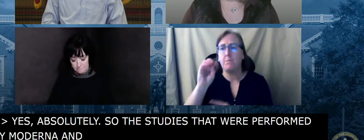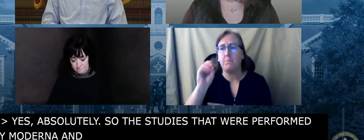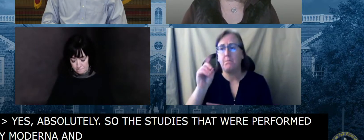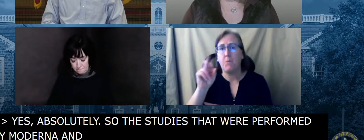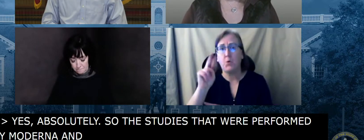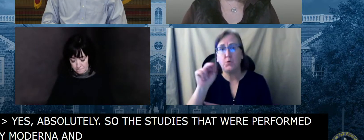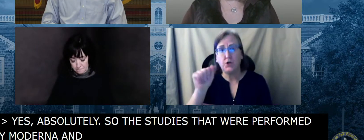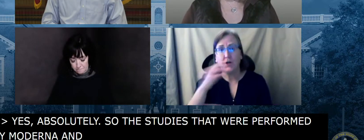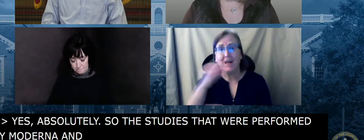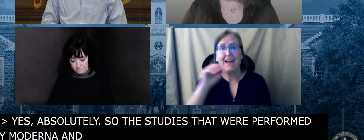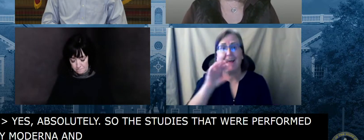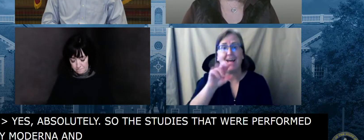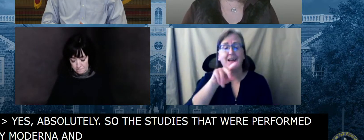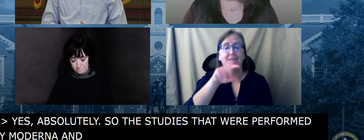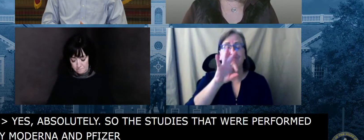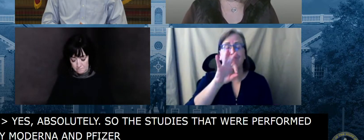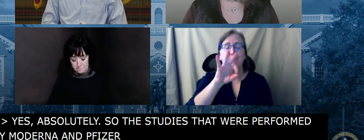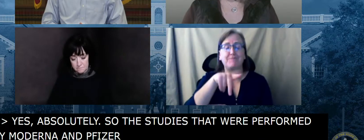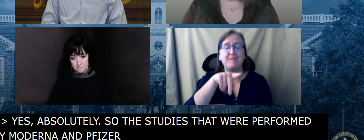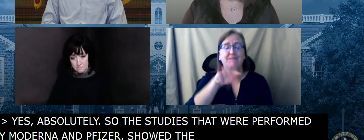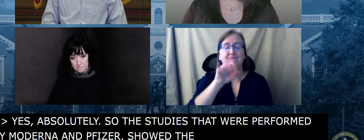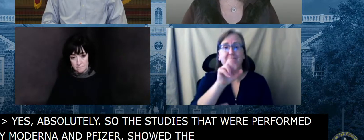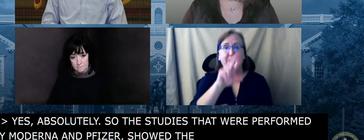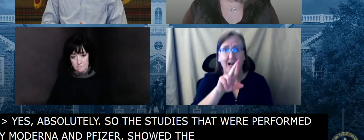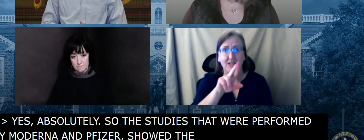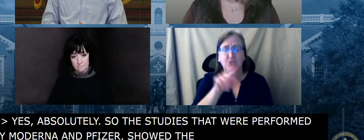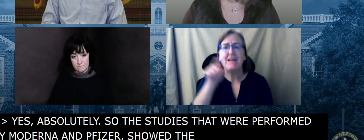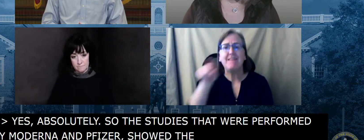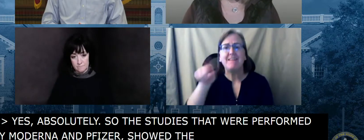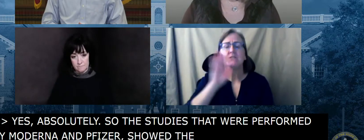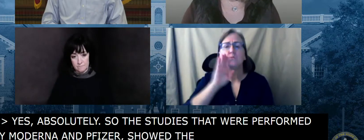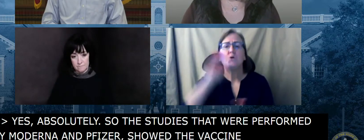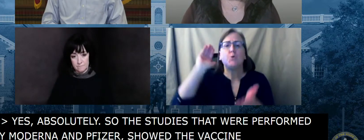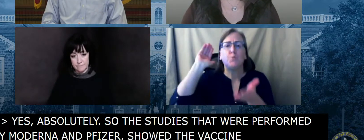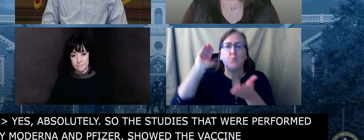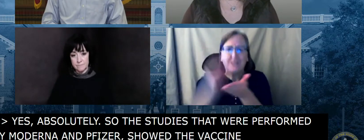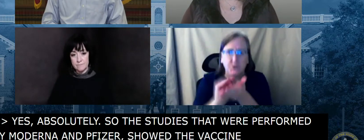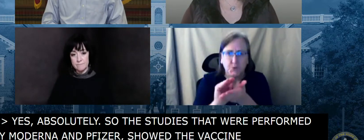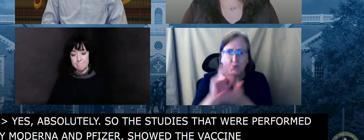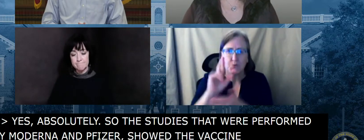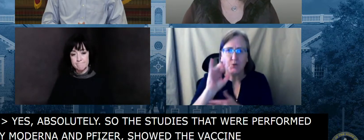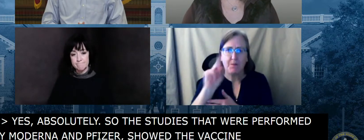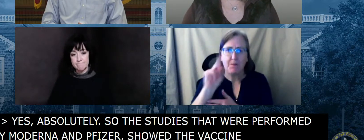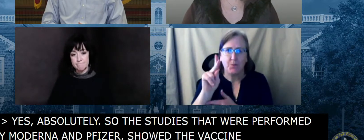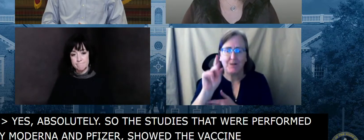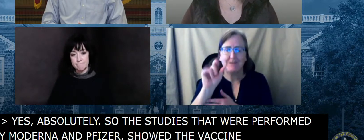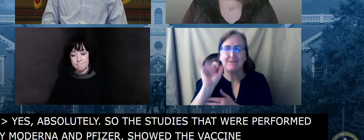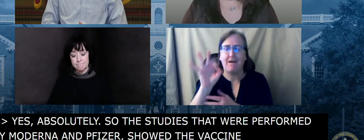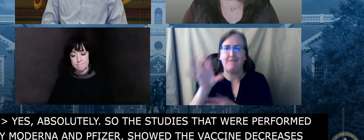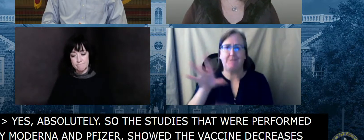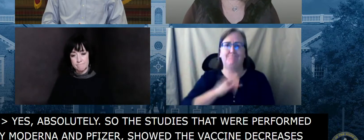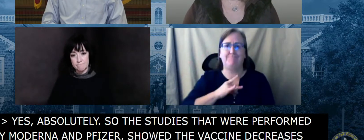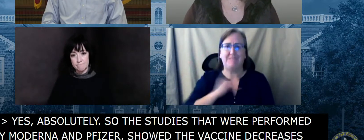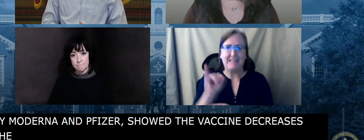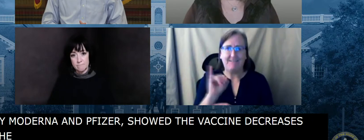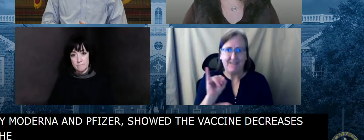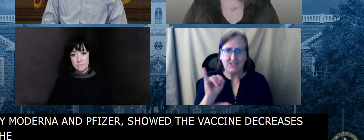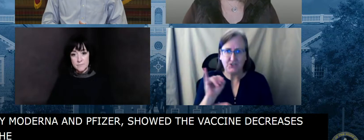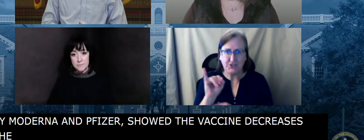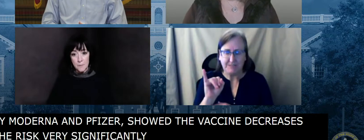significantly decreases your risk of getting infection. So as we talked about, the first